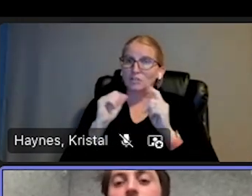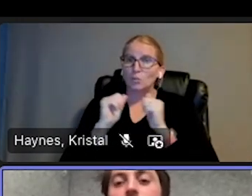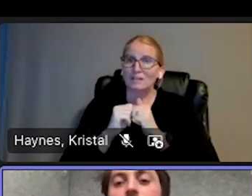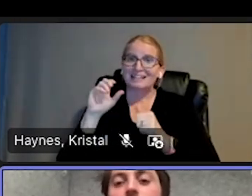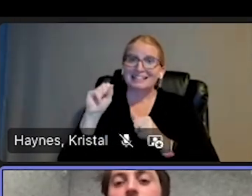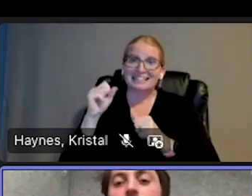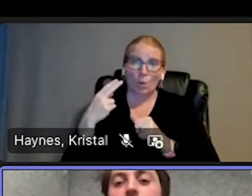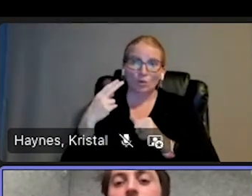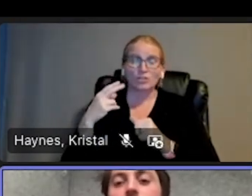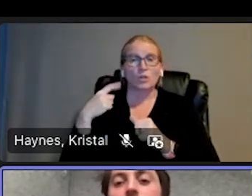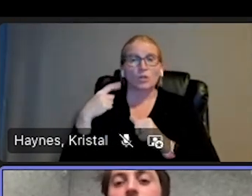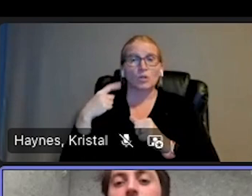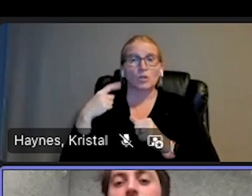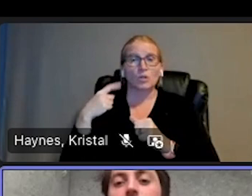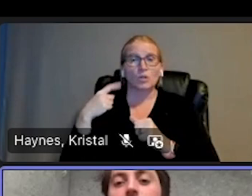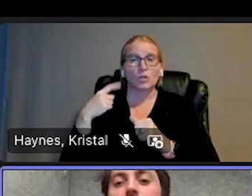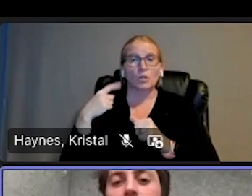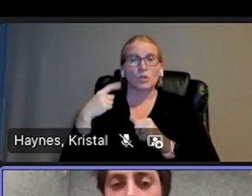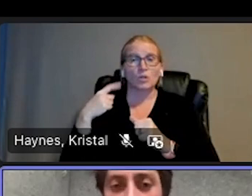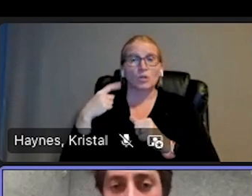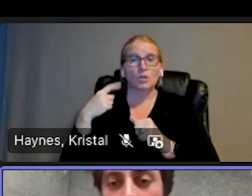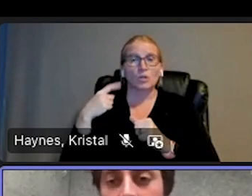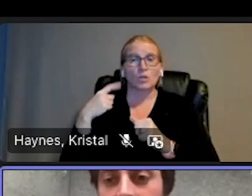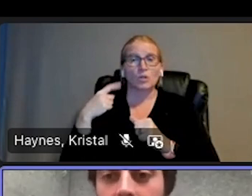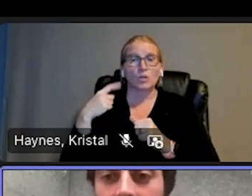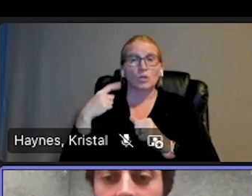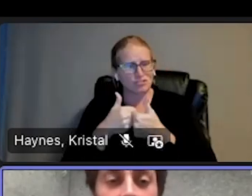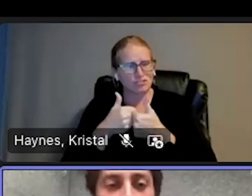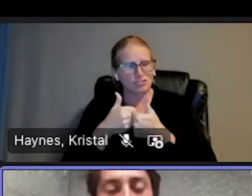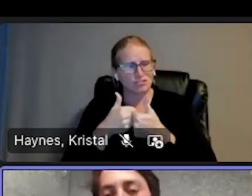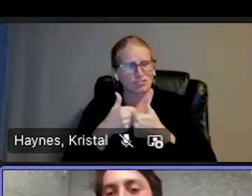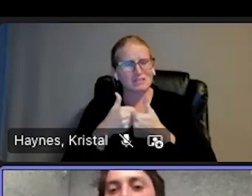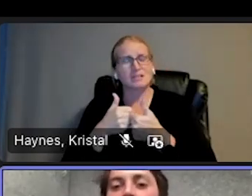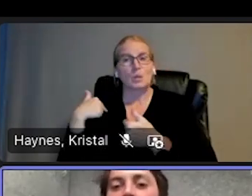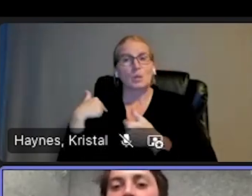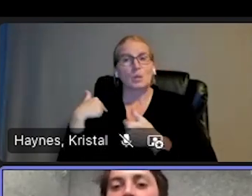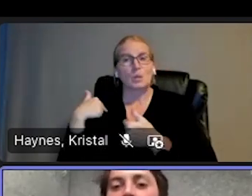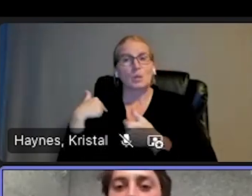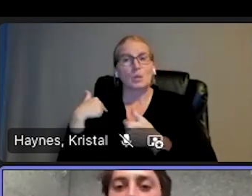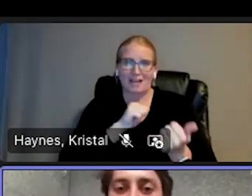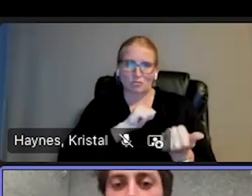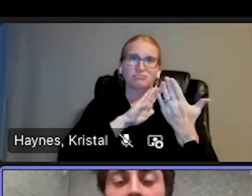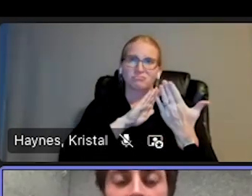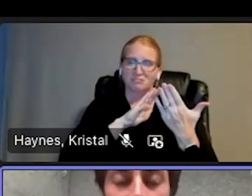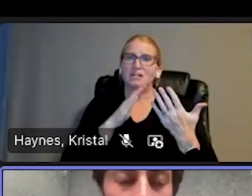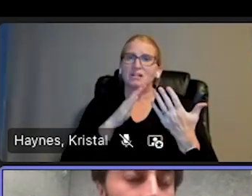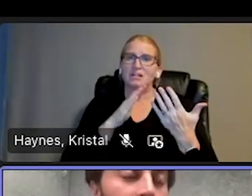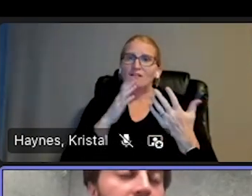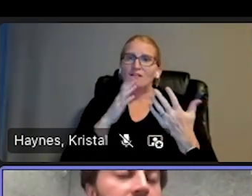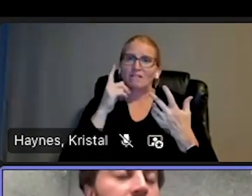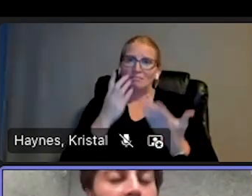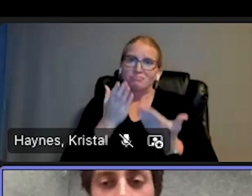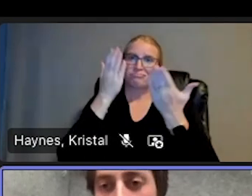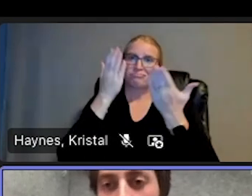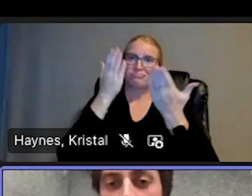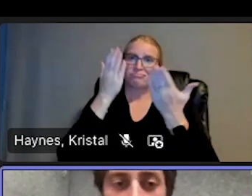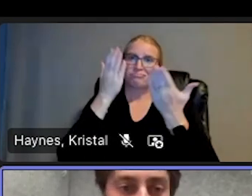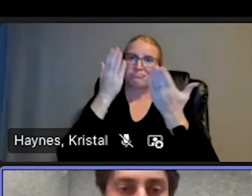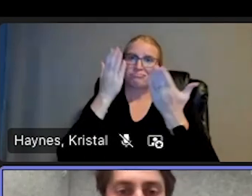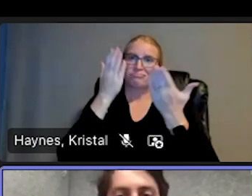the recommendations of the plan for the state to fix and therefore make this fiber deployment more efficient.